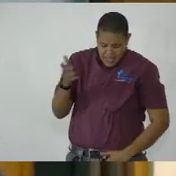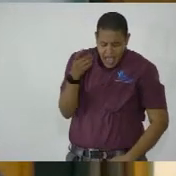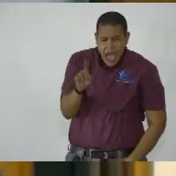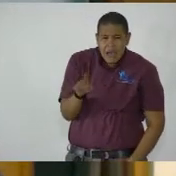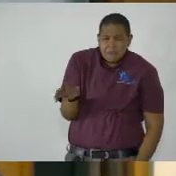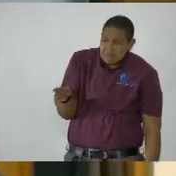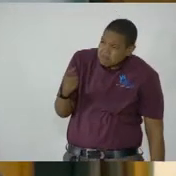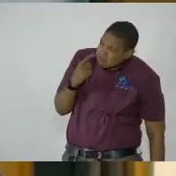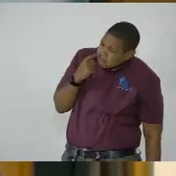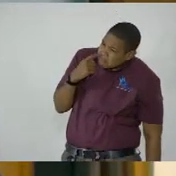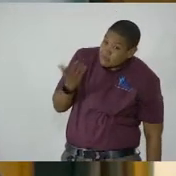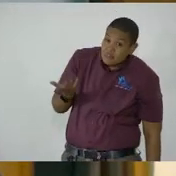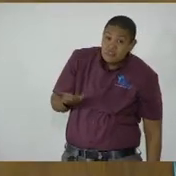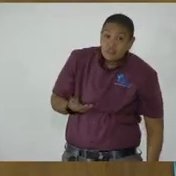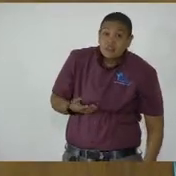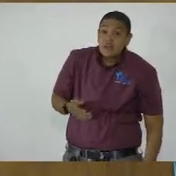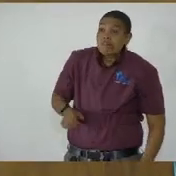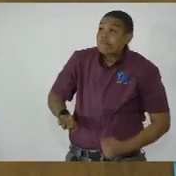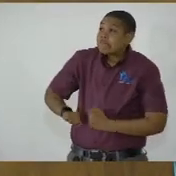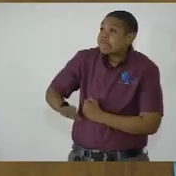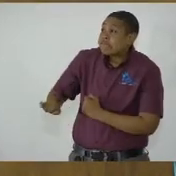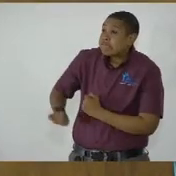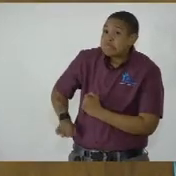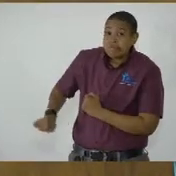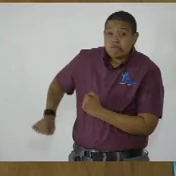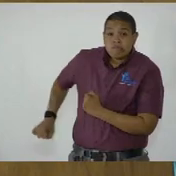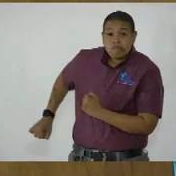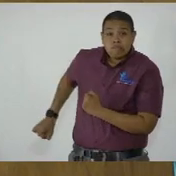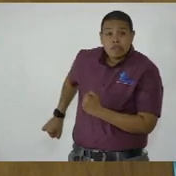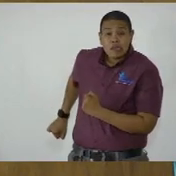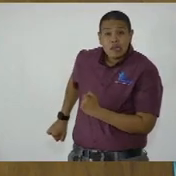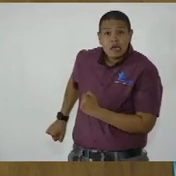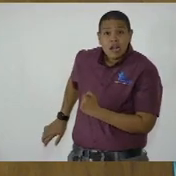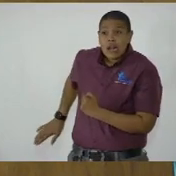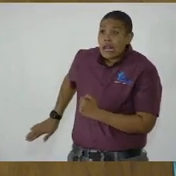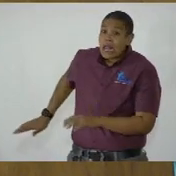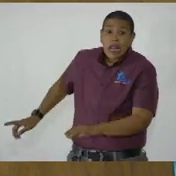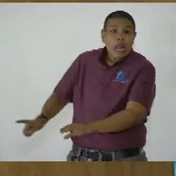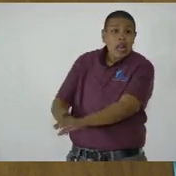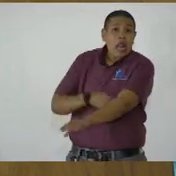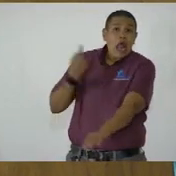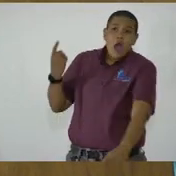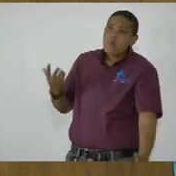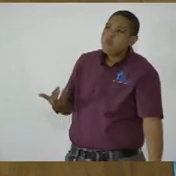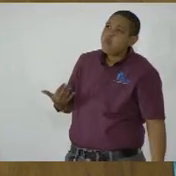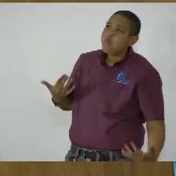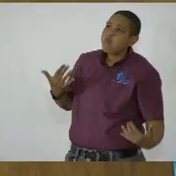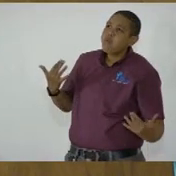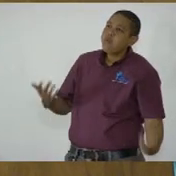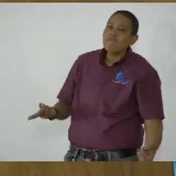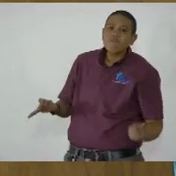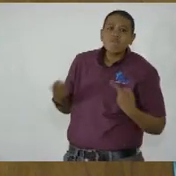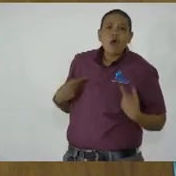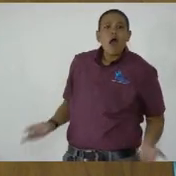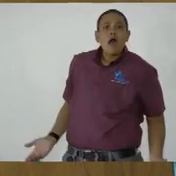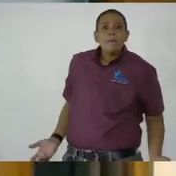matters are taking too long. When a man is charged and it goes beyond 5 years, I